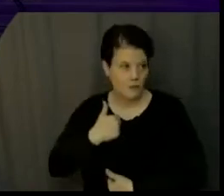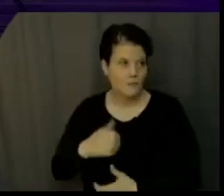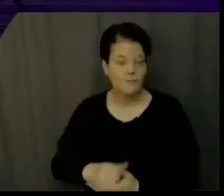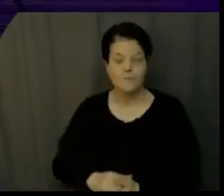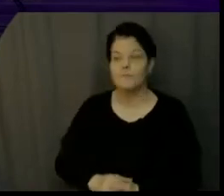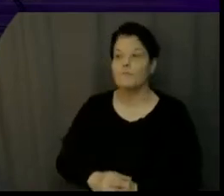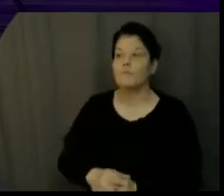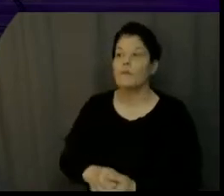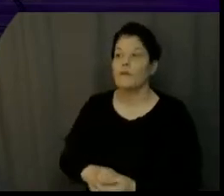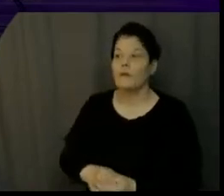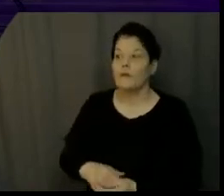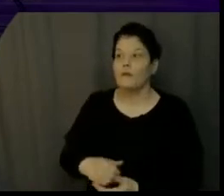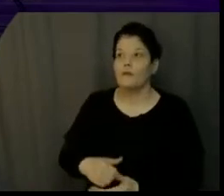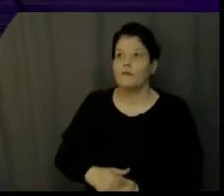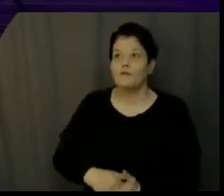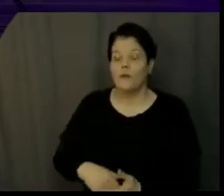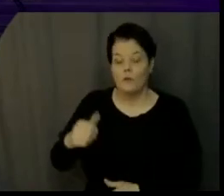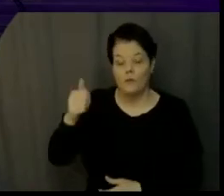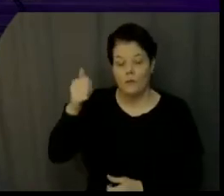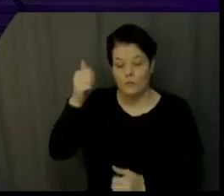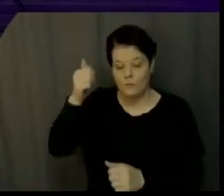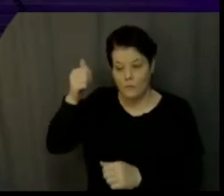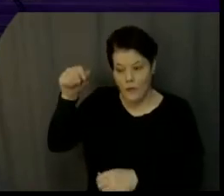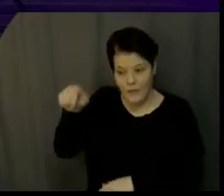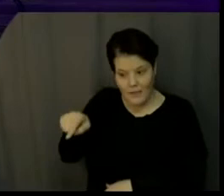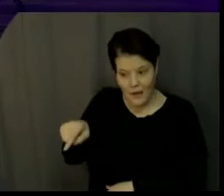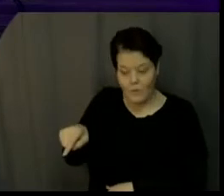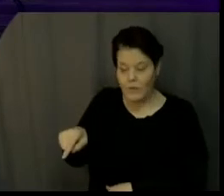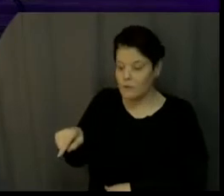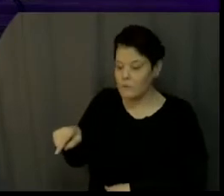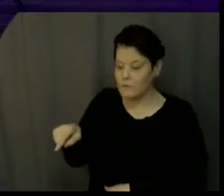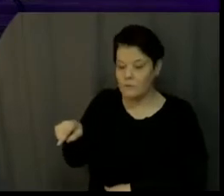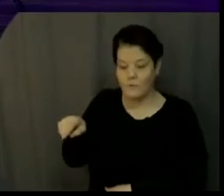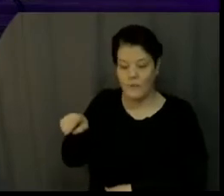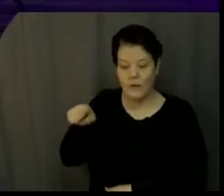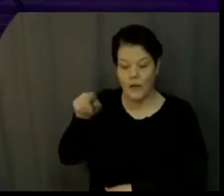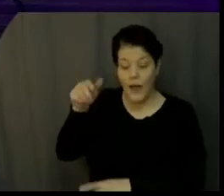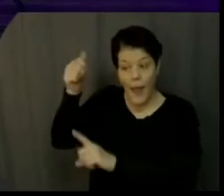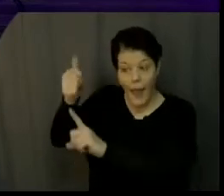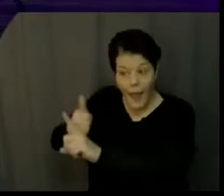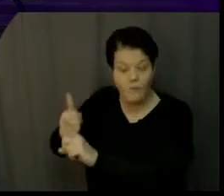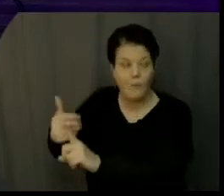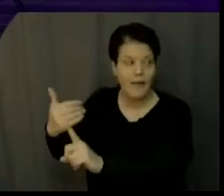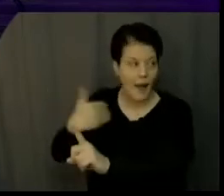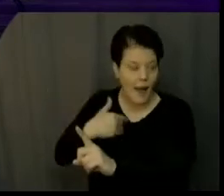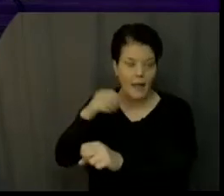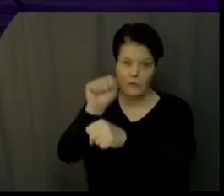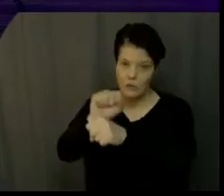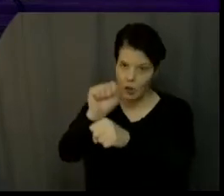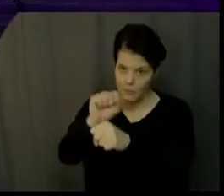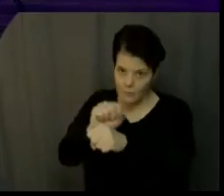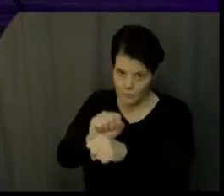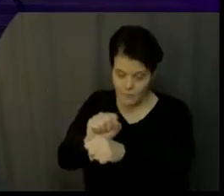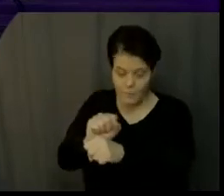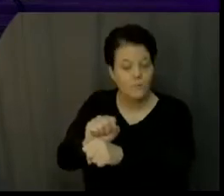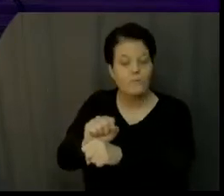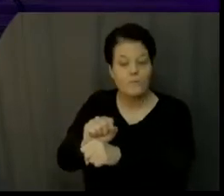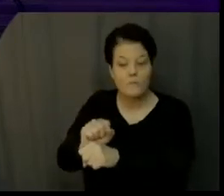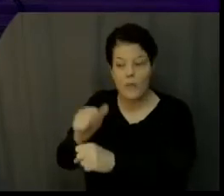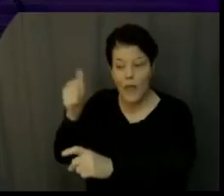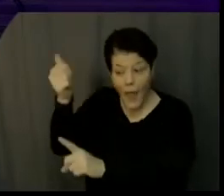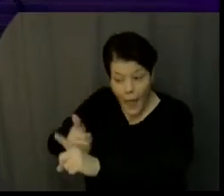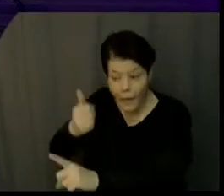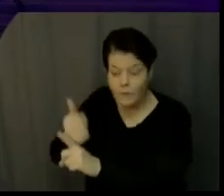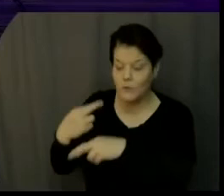responsibility, everyone is putting in the time and effort, and the mission is not for the people that are on the boat.